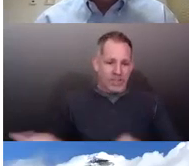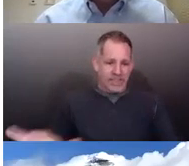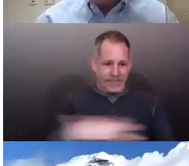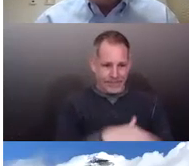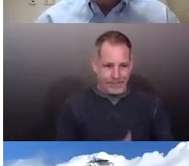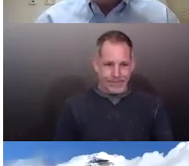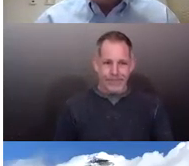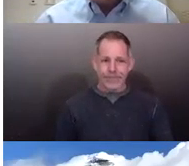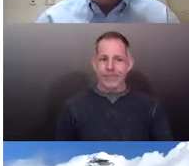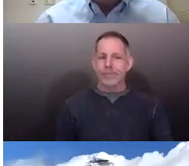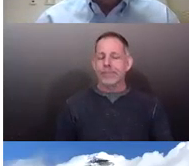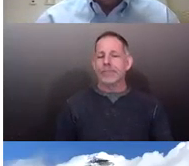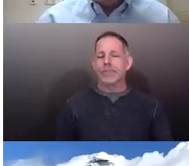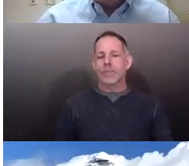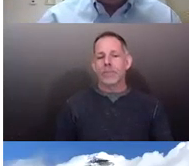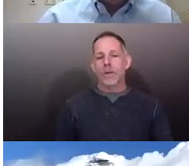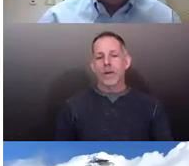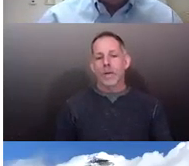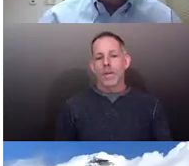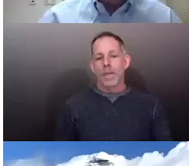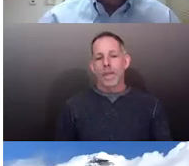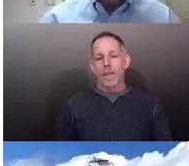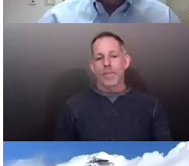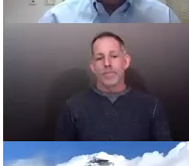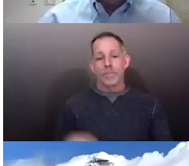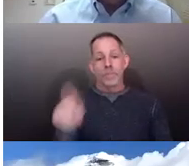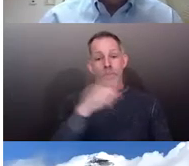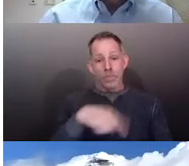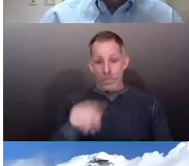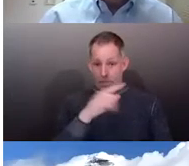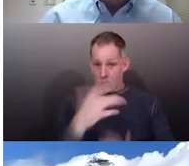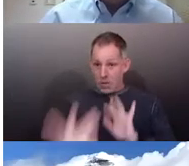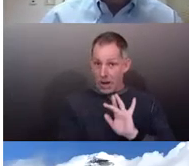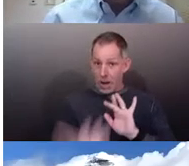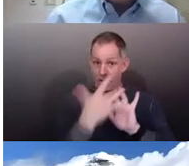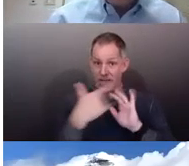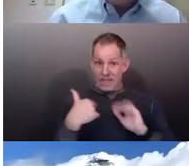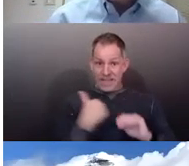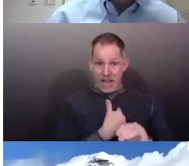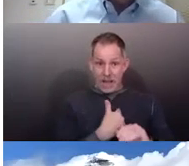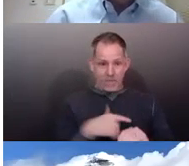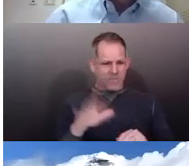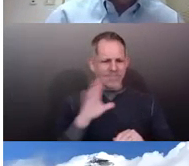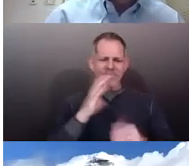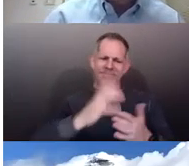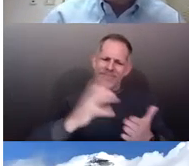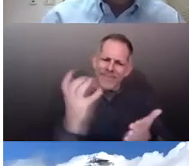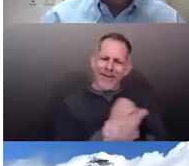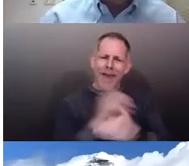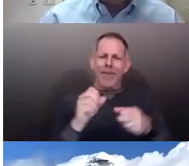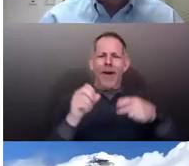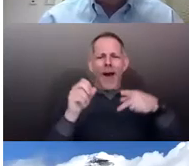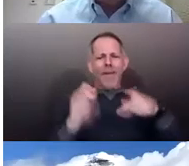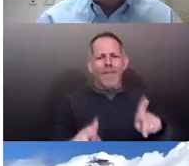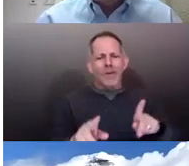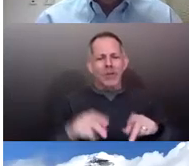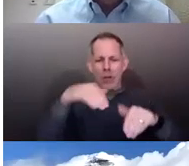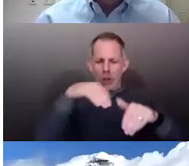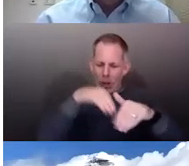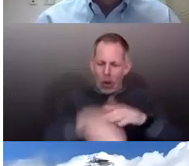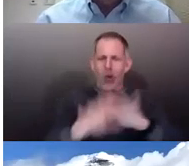ways to stay in touch with us. I'm really grateful for this opportunity to speak to you and to do so in partnership with our